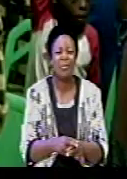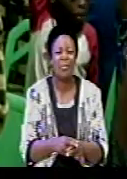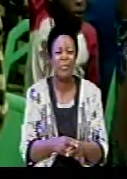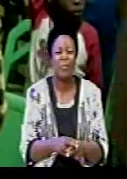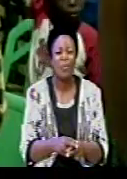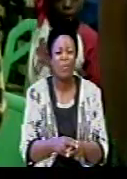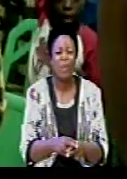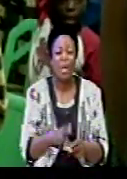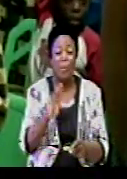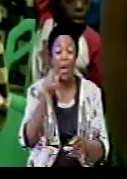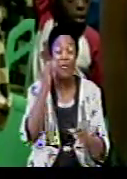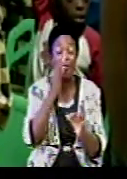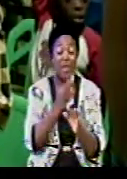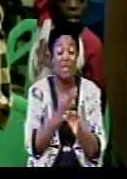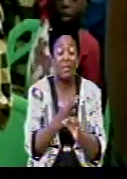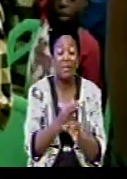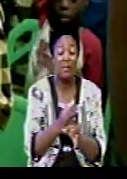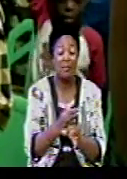name.